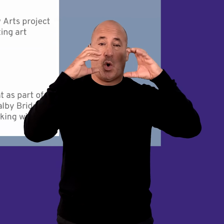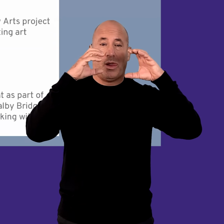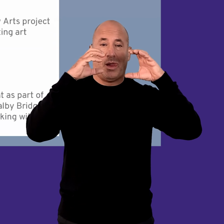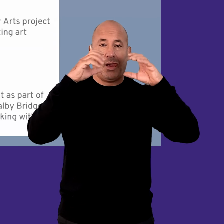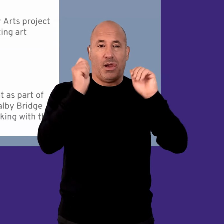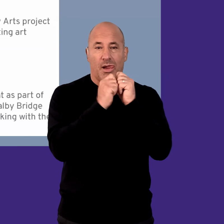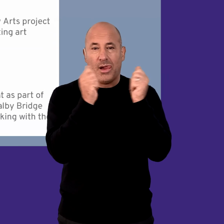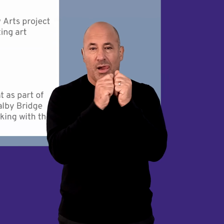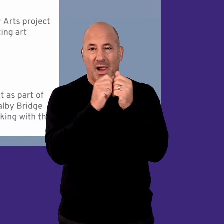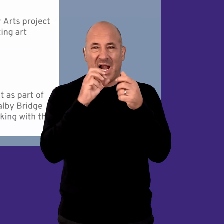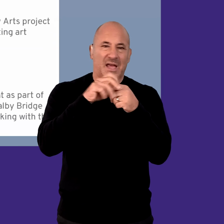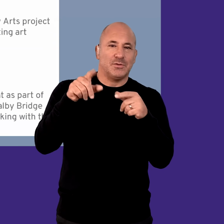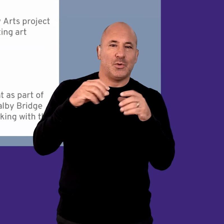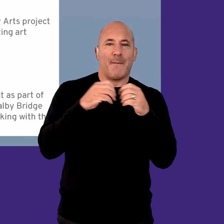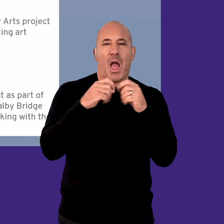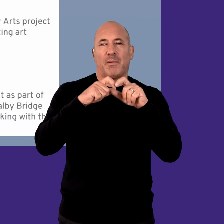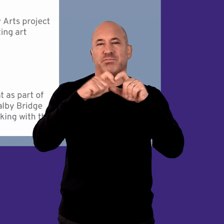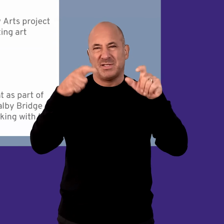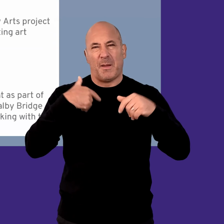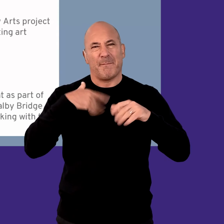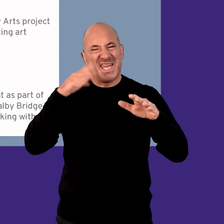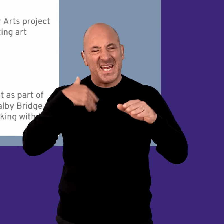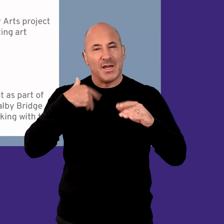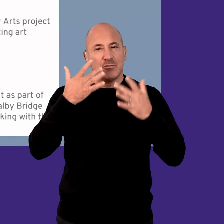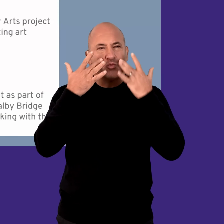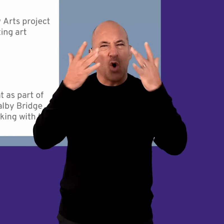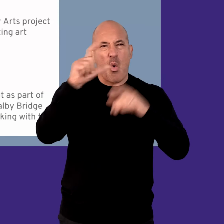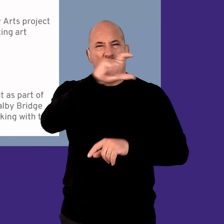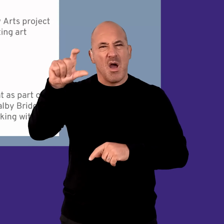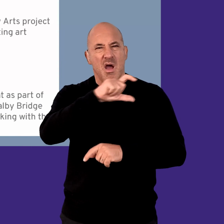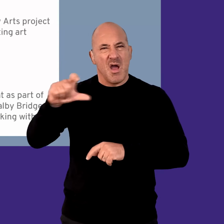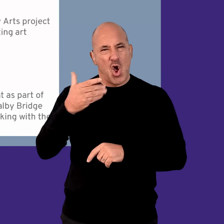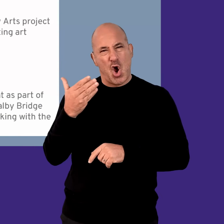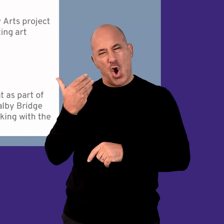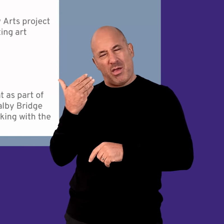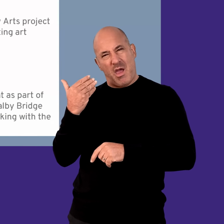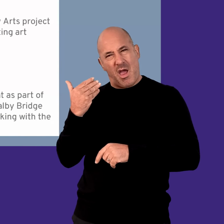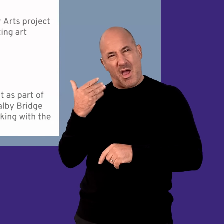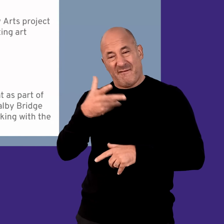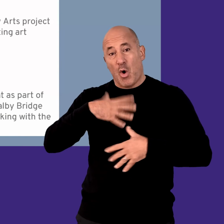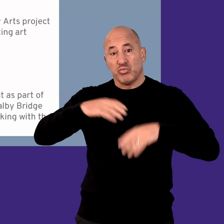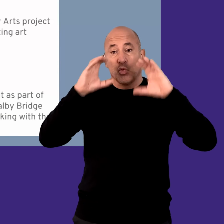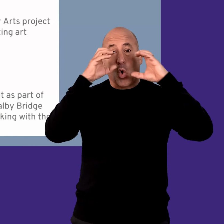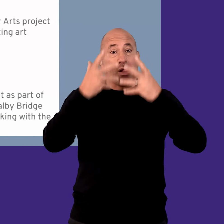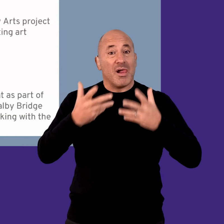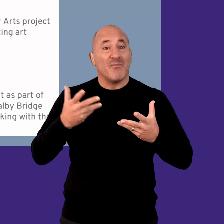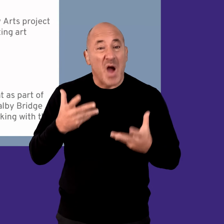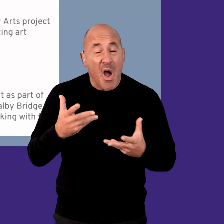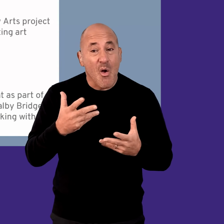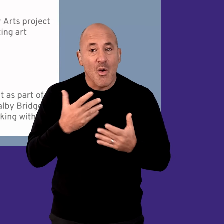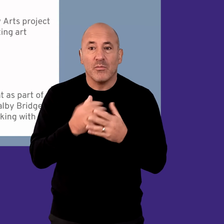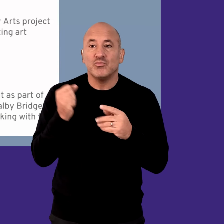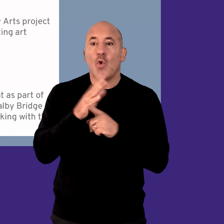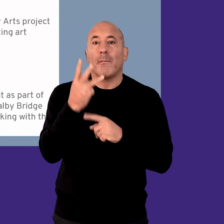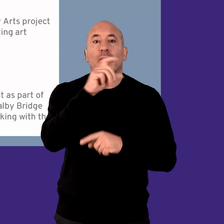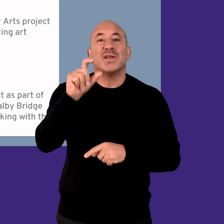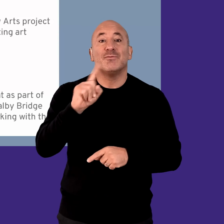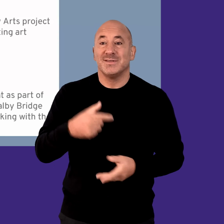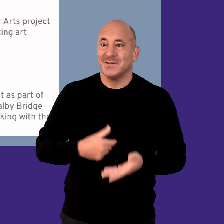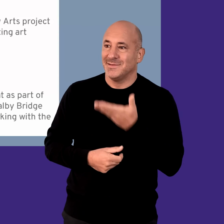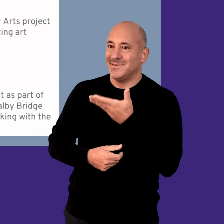If you were to Google the Free Press and headlines about Bowlby Bridge, instead of those original 3 headlines that I showed